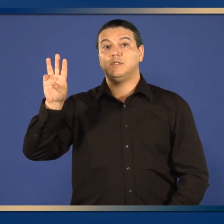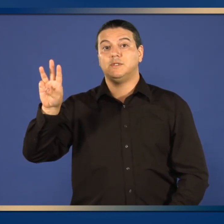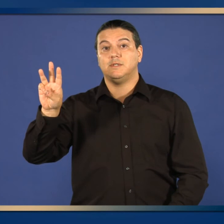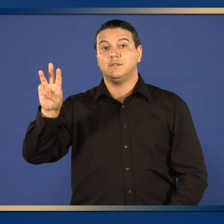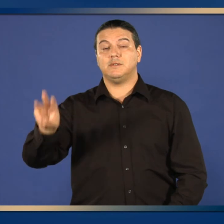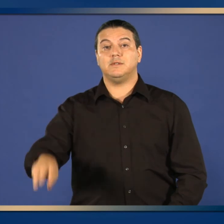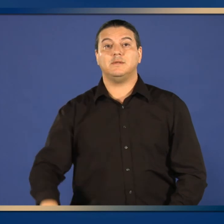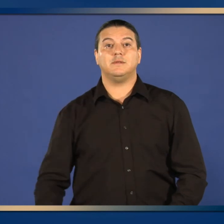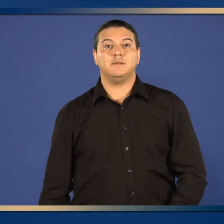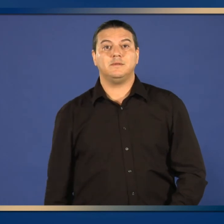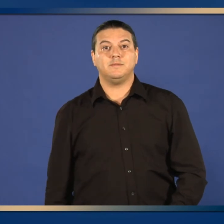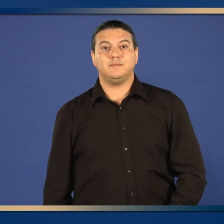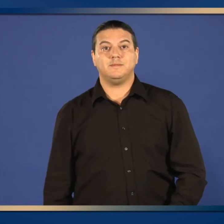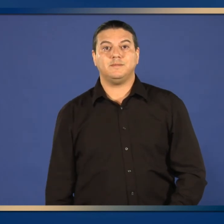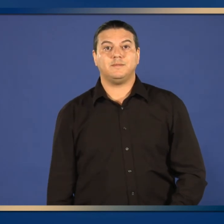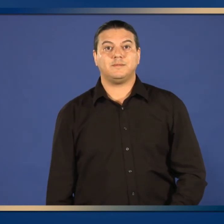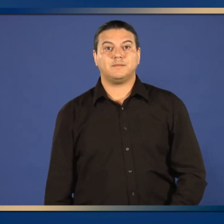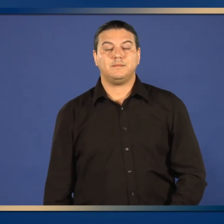888-874-2646.